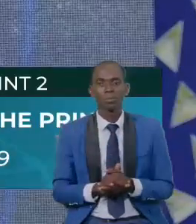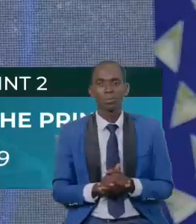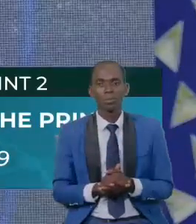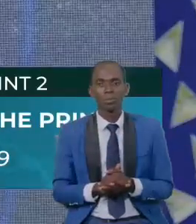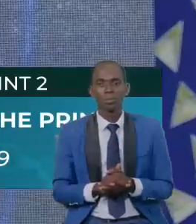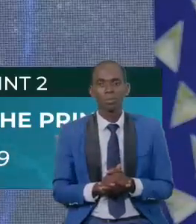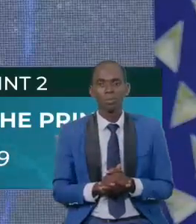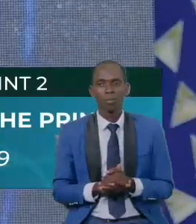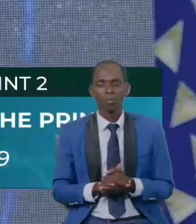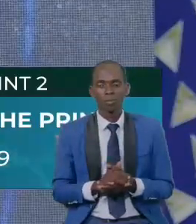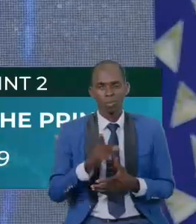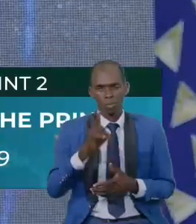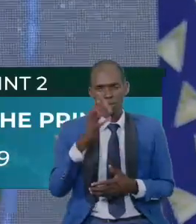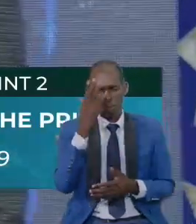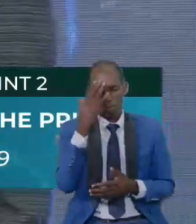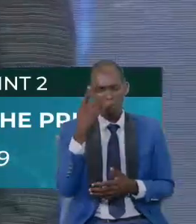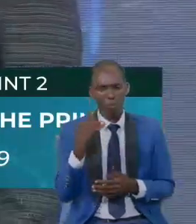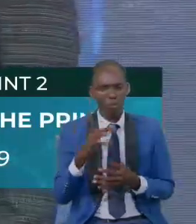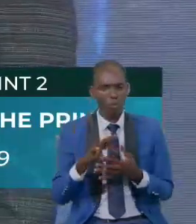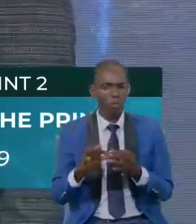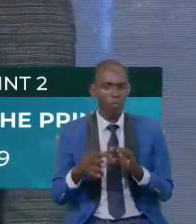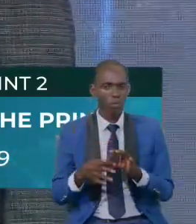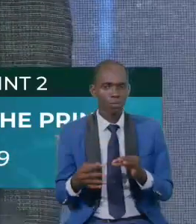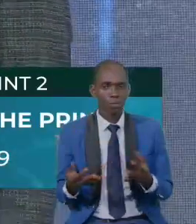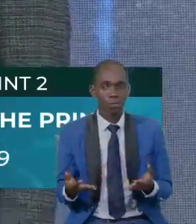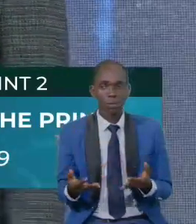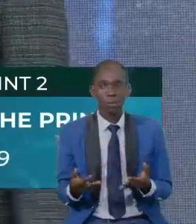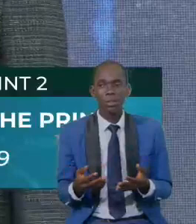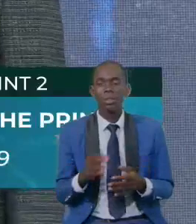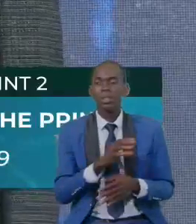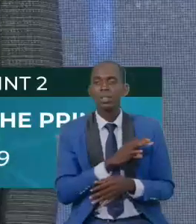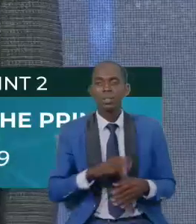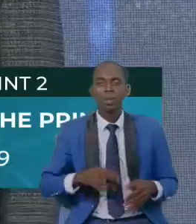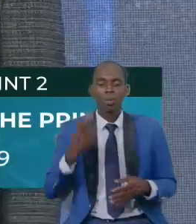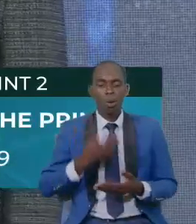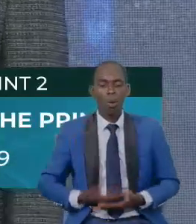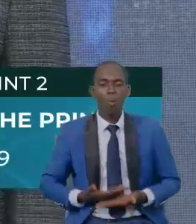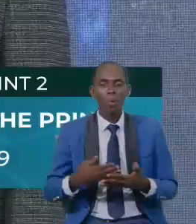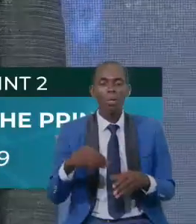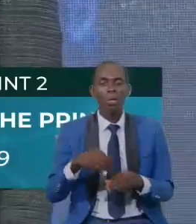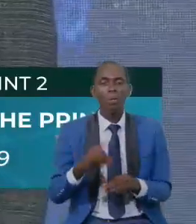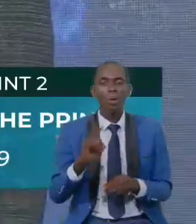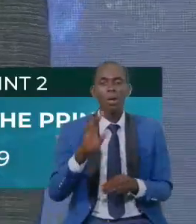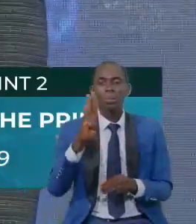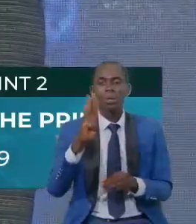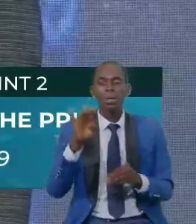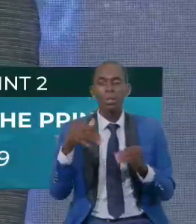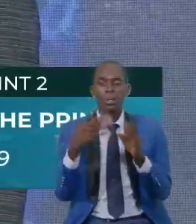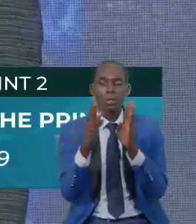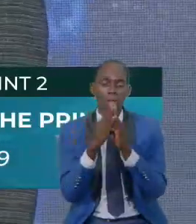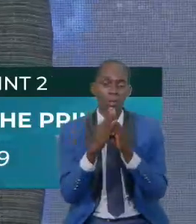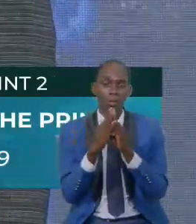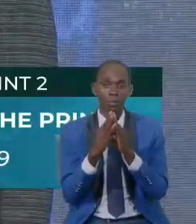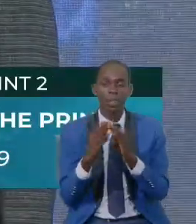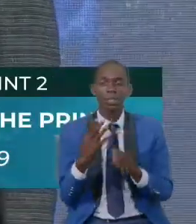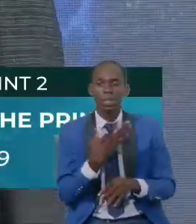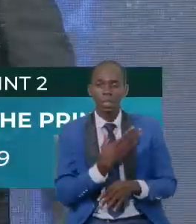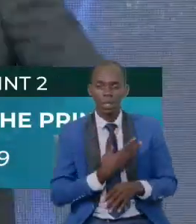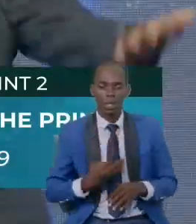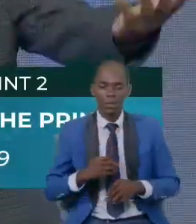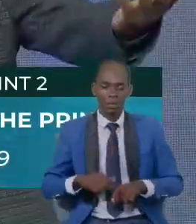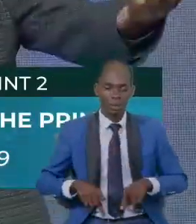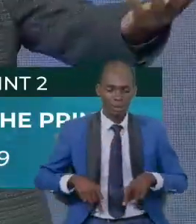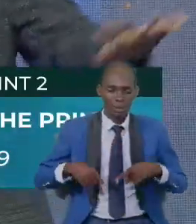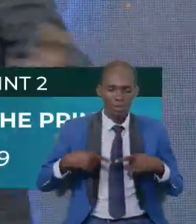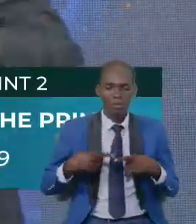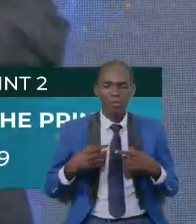You know the story. He was born in Bethlehem. He lived and healed and